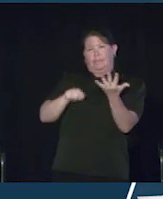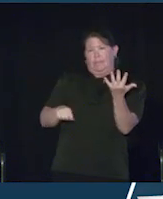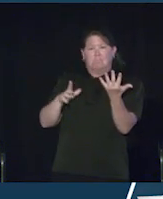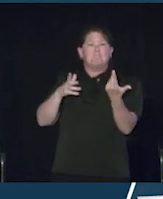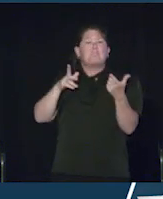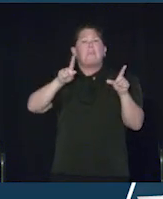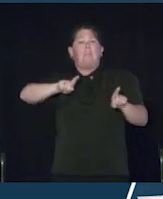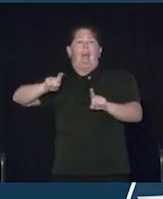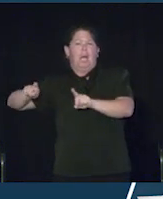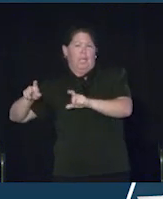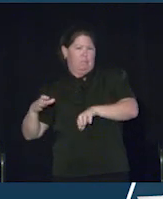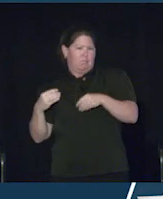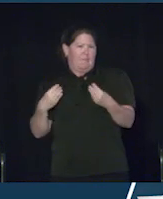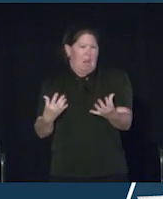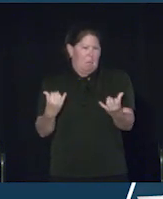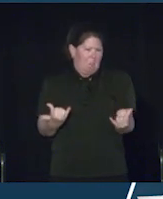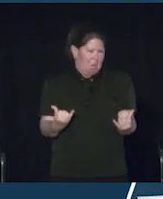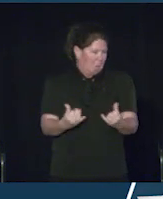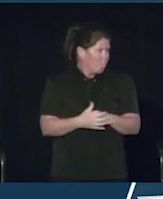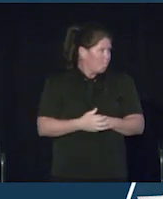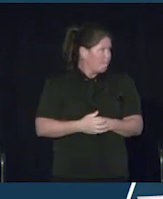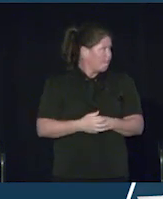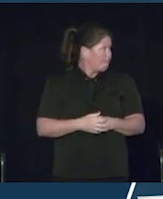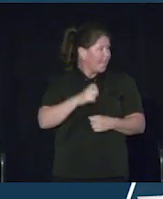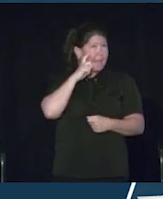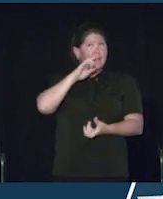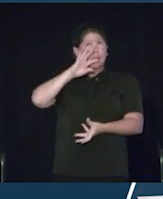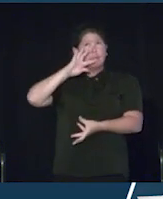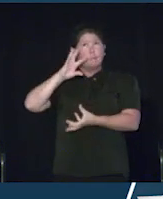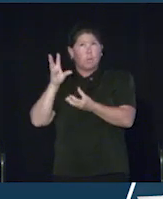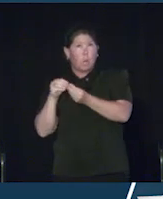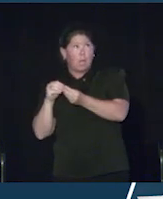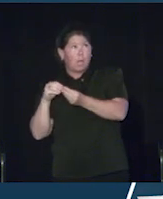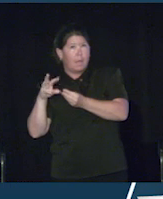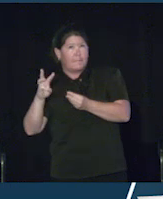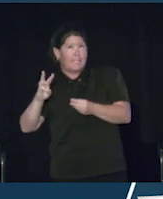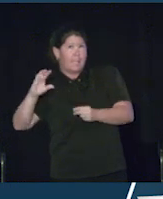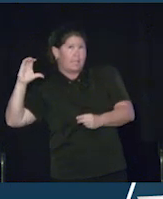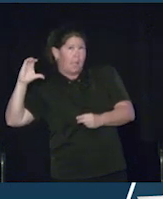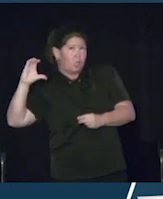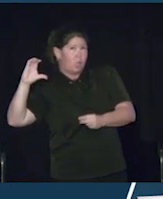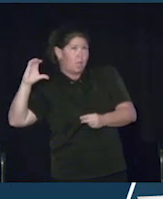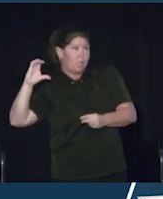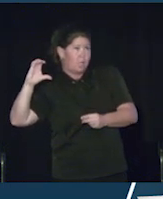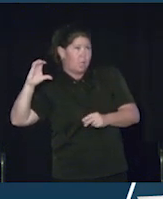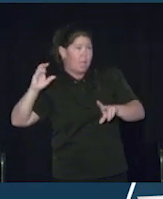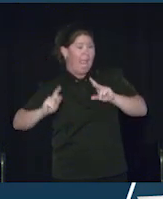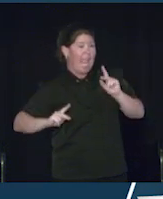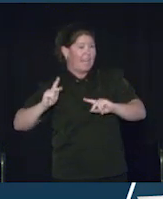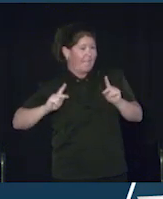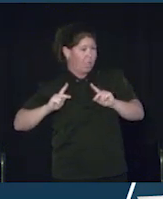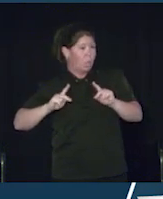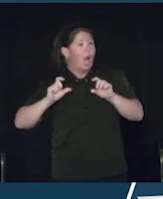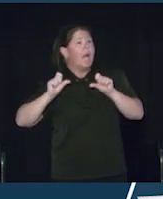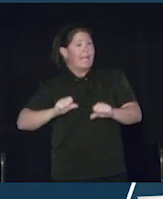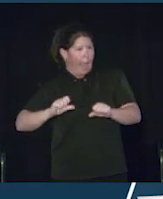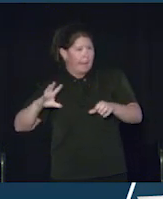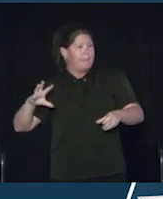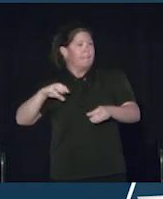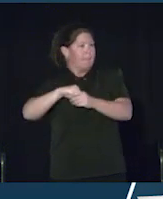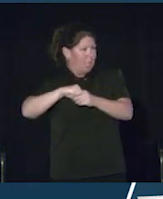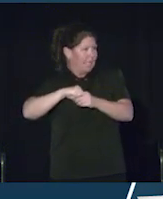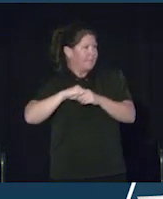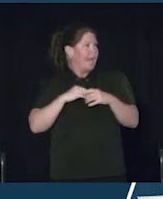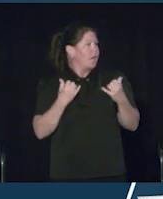now. And there's a total of 600 individuals who can participate as it is right now.